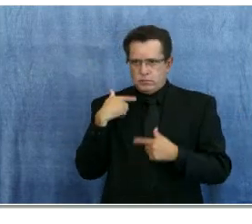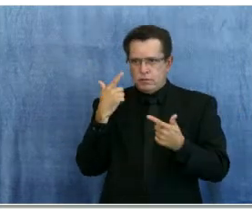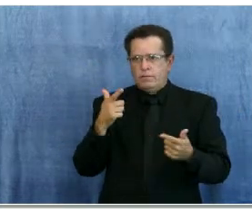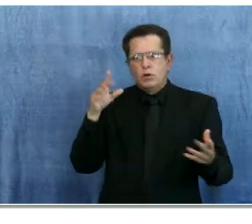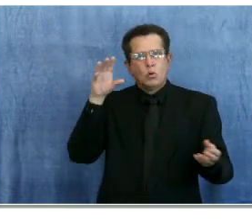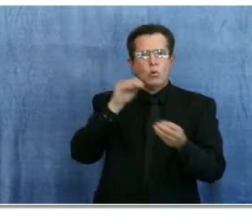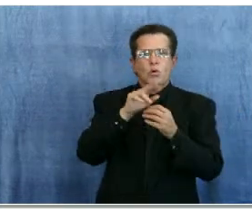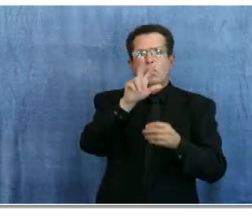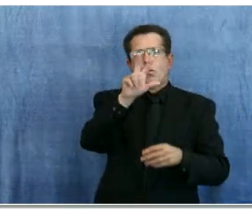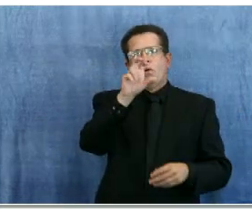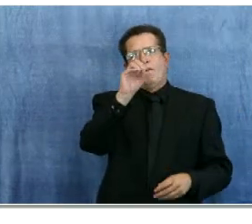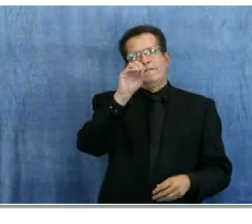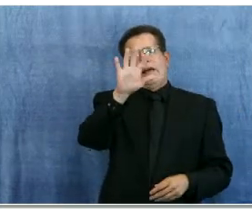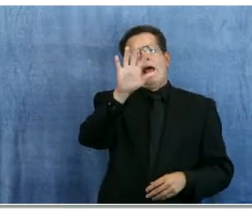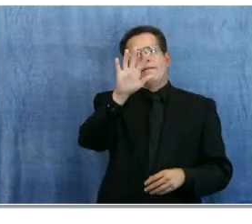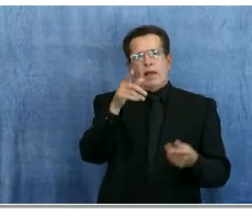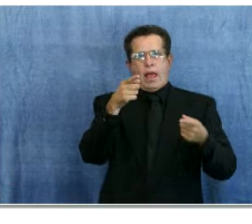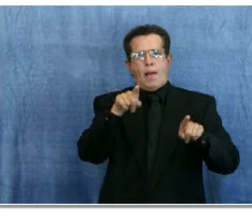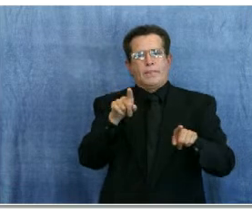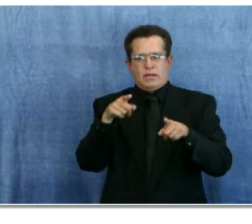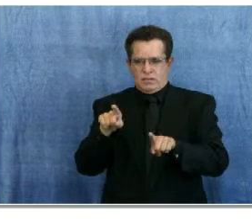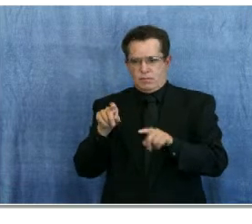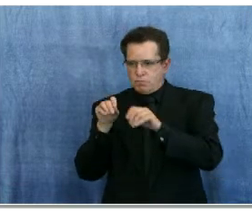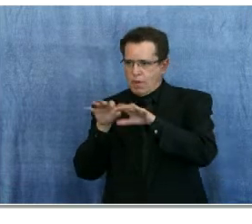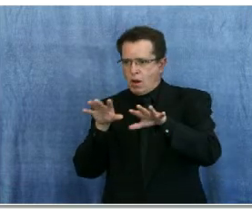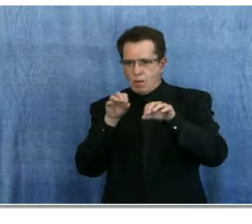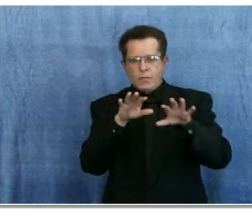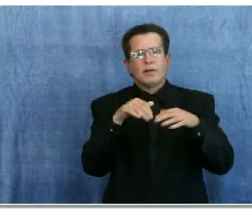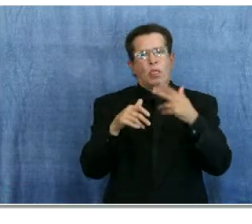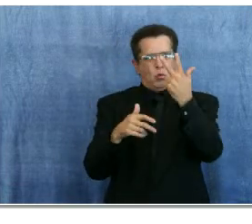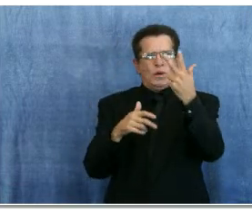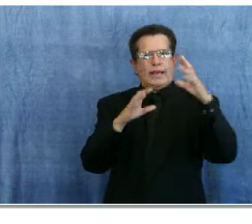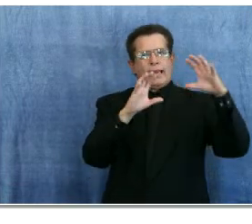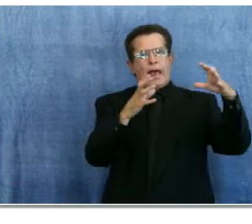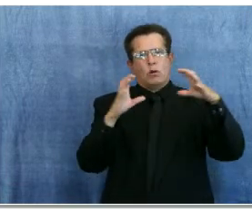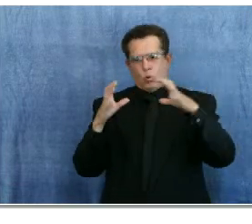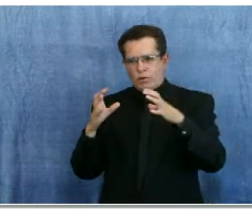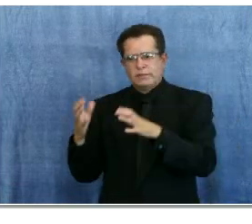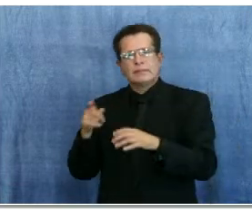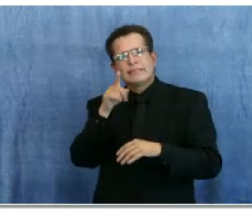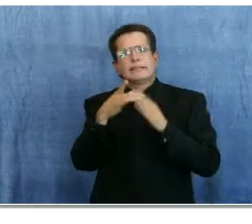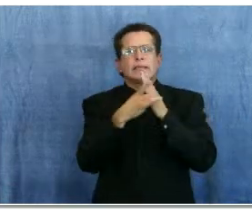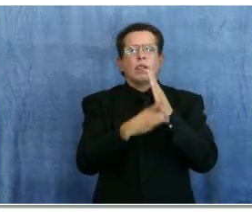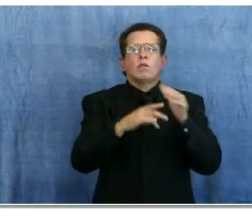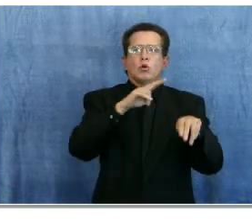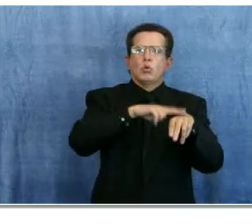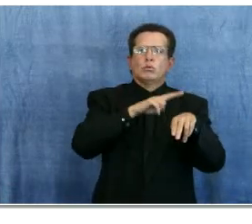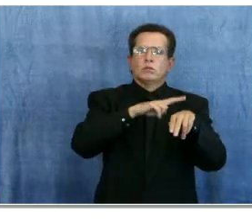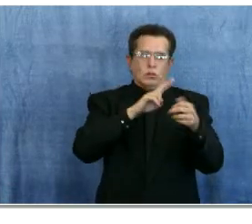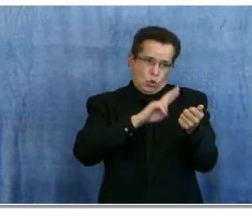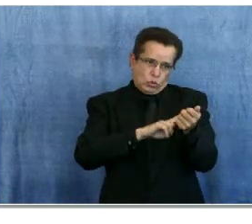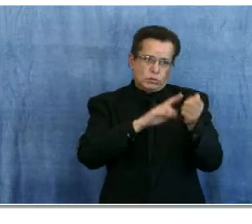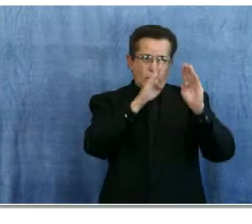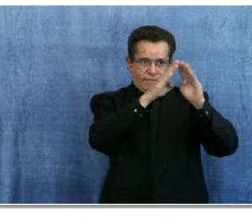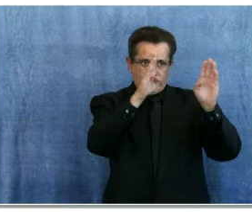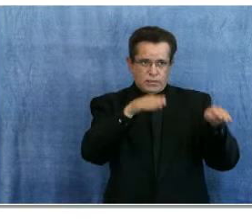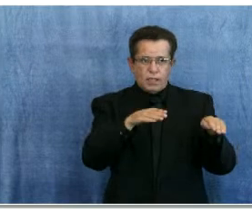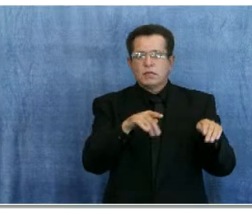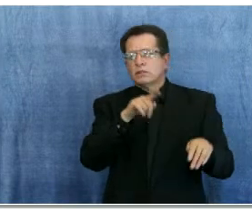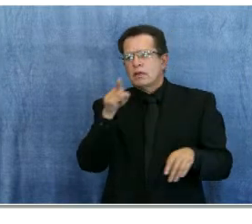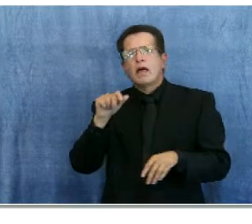305 total outbreaks occurring in 3 categories: skilled nursing facilities, other congregate